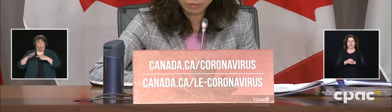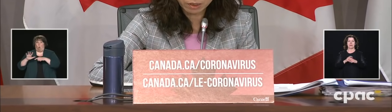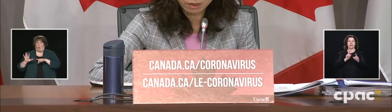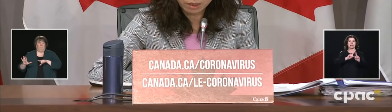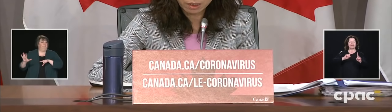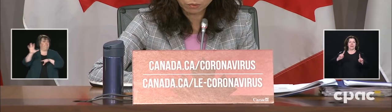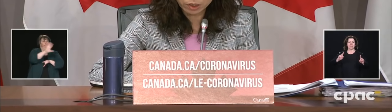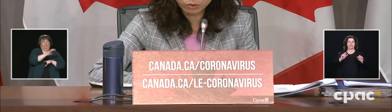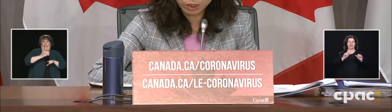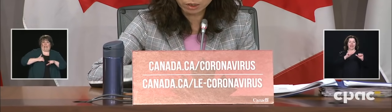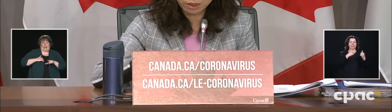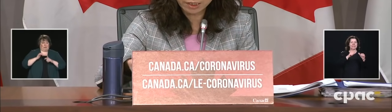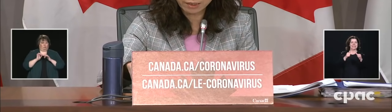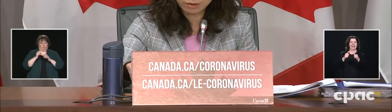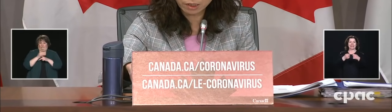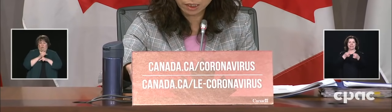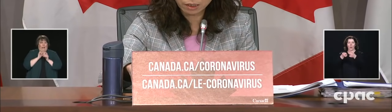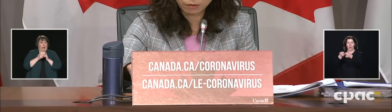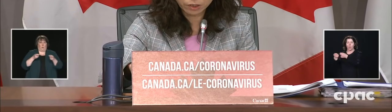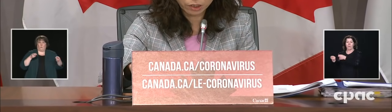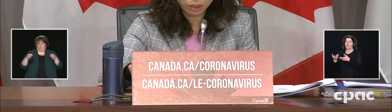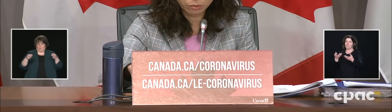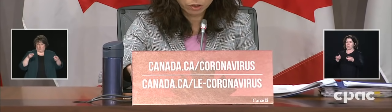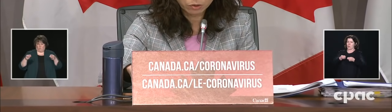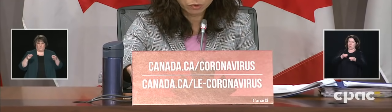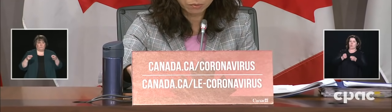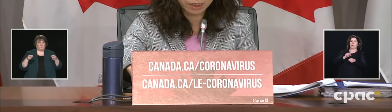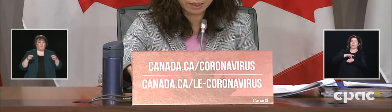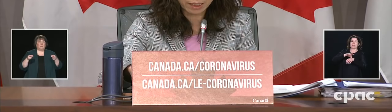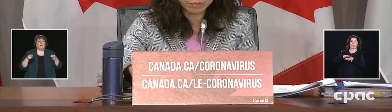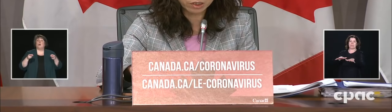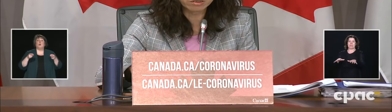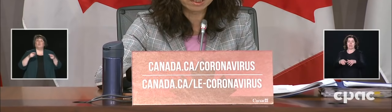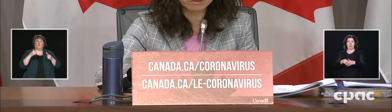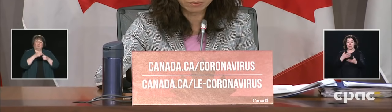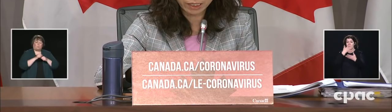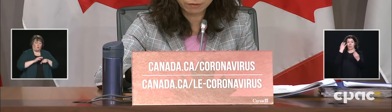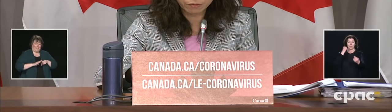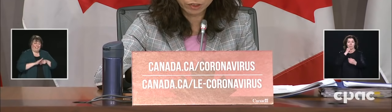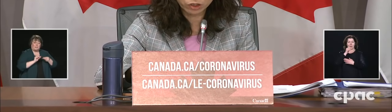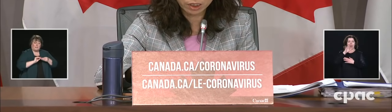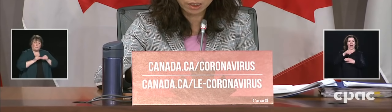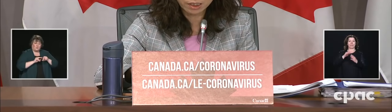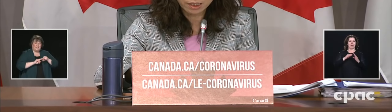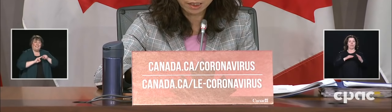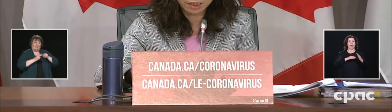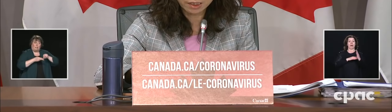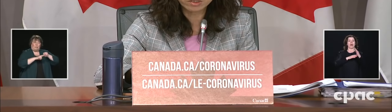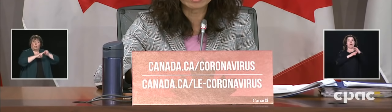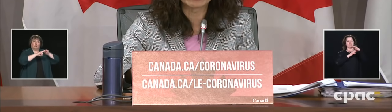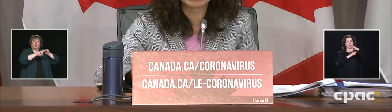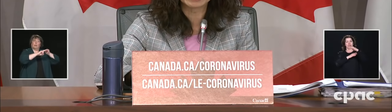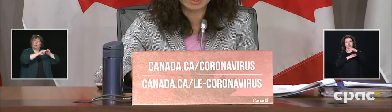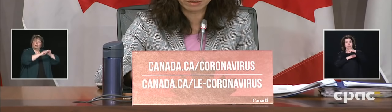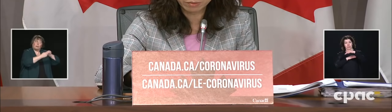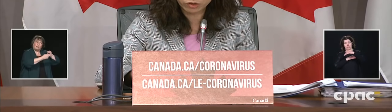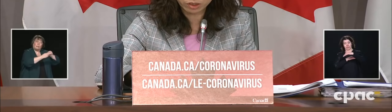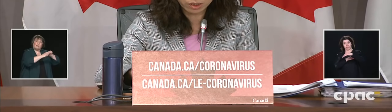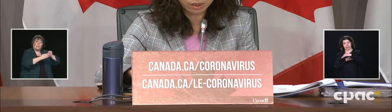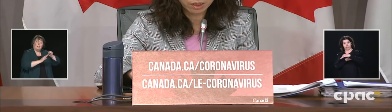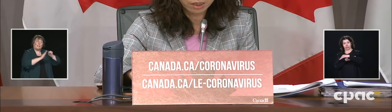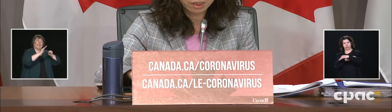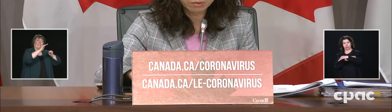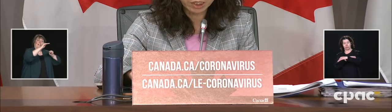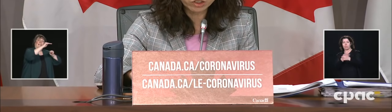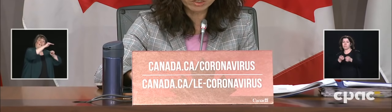to remember that once we are on the downside of the slope, we must absolutely remain vigilant and continue our public health